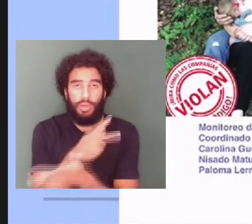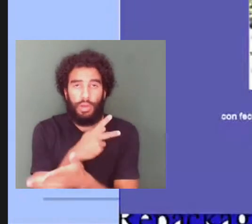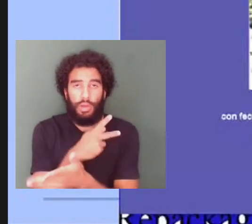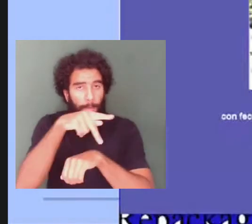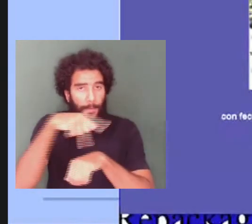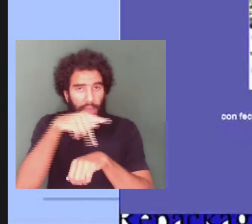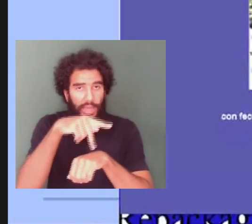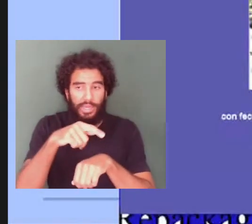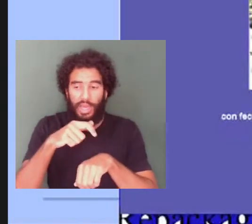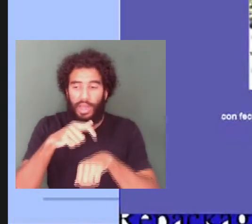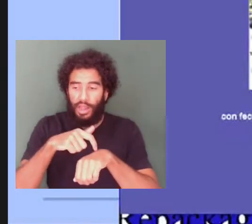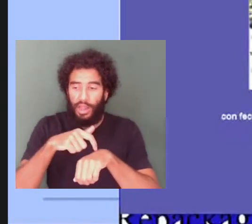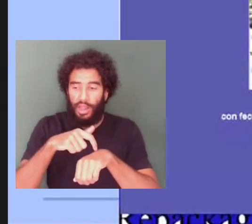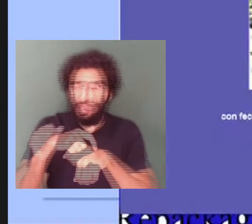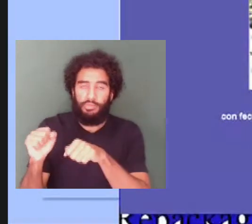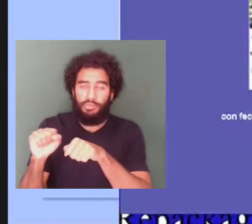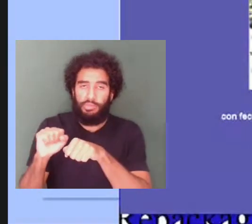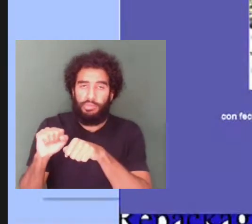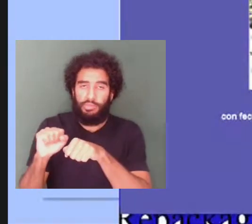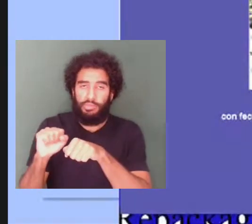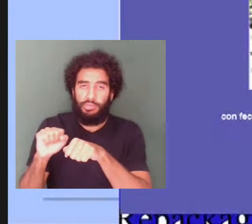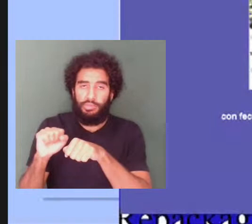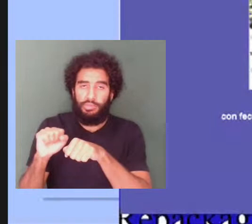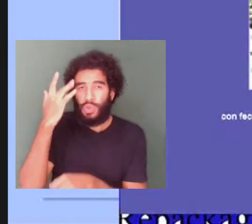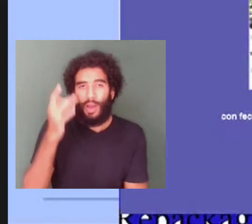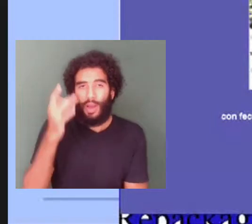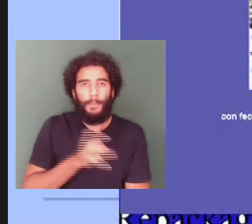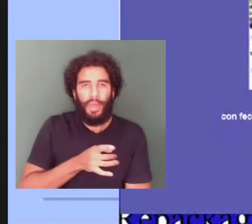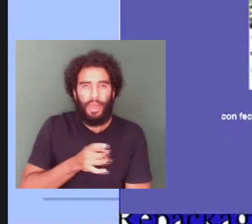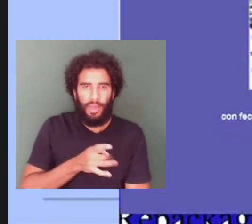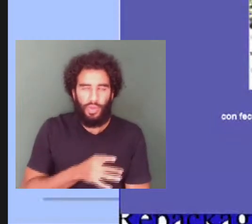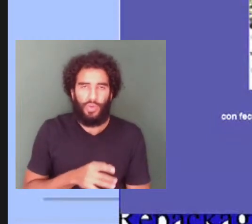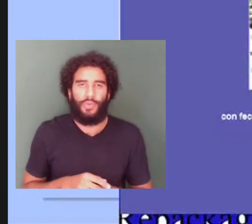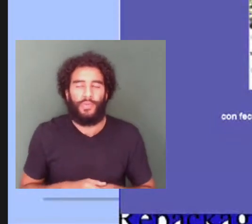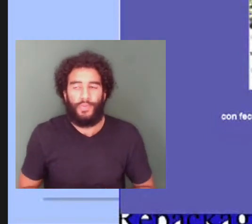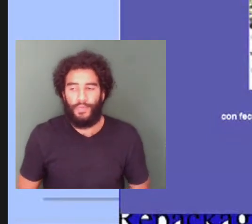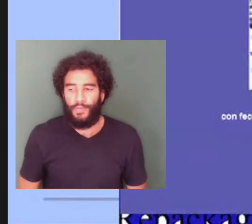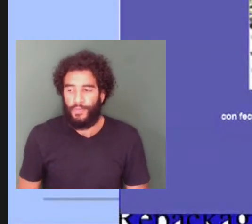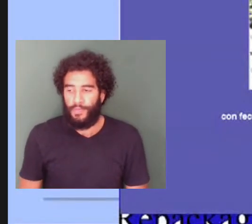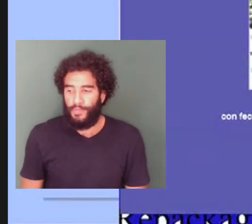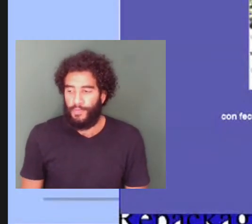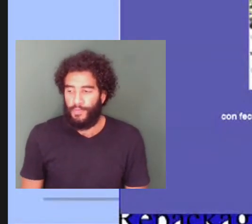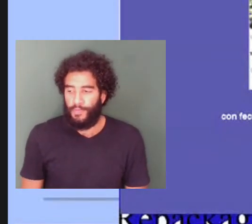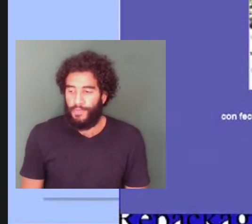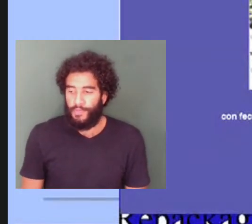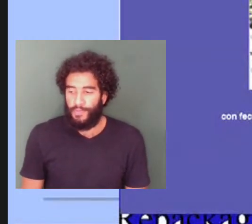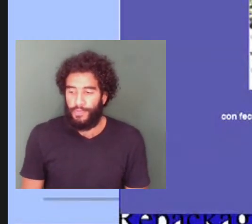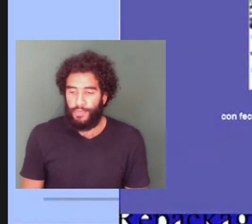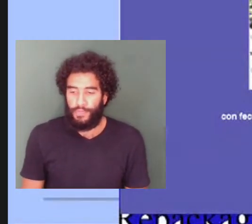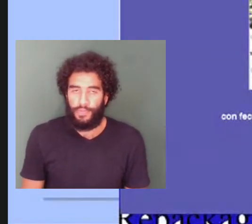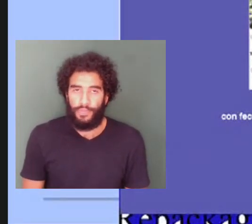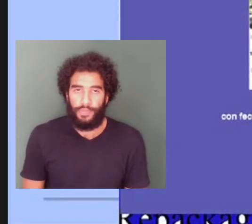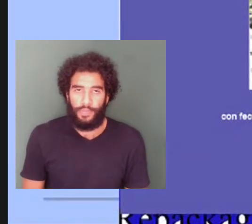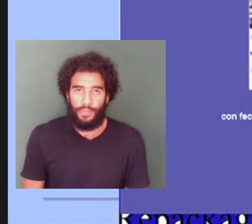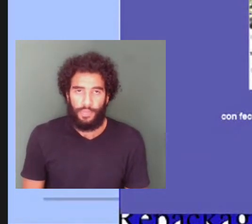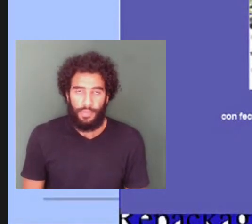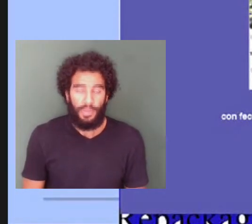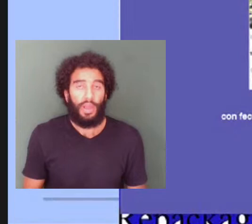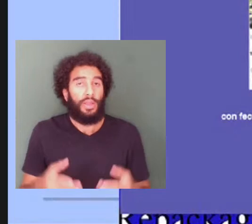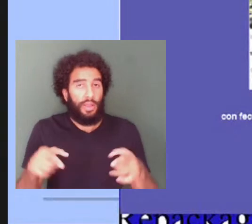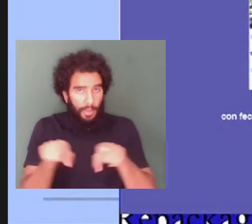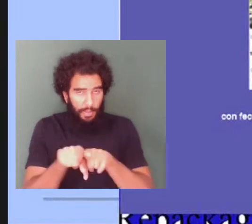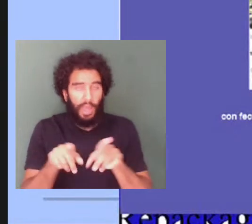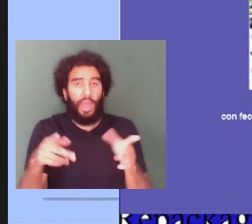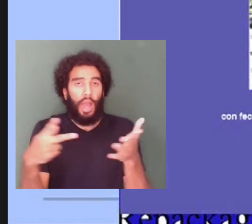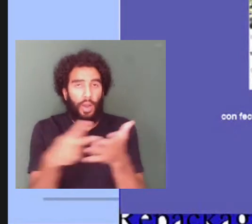period of confinement and fear. This was also done